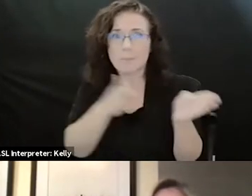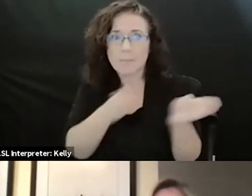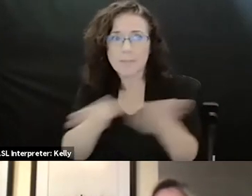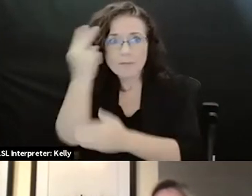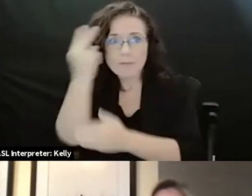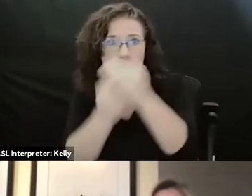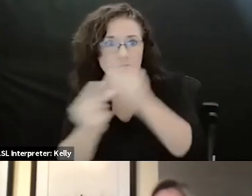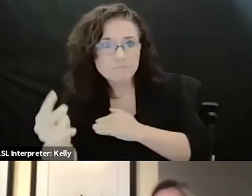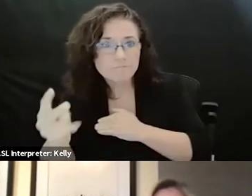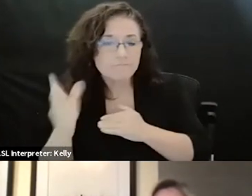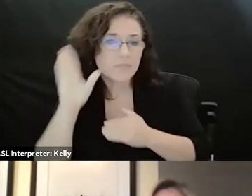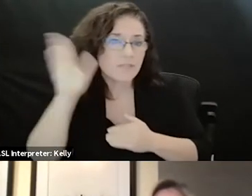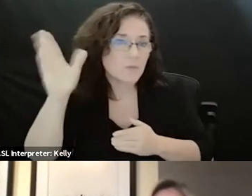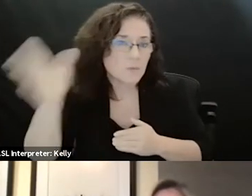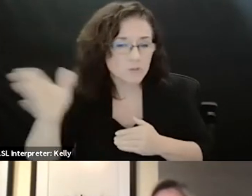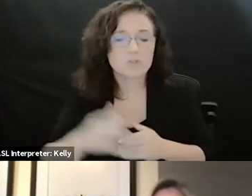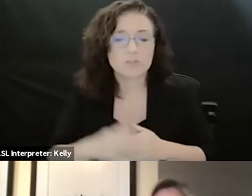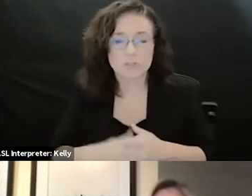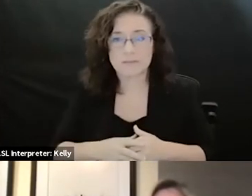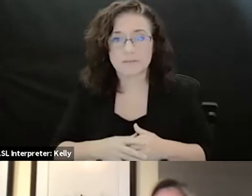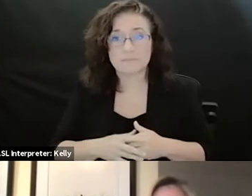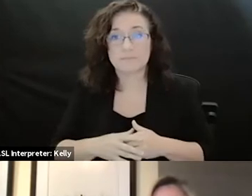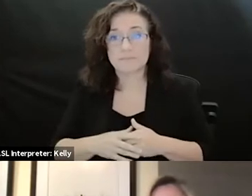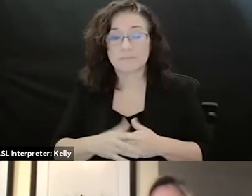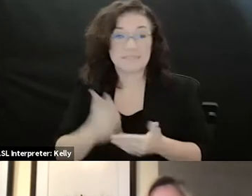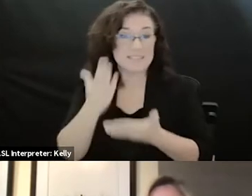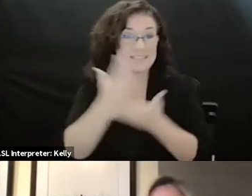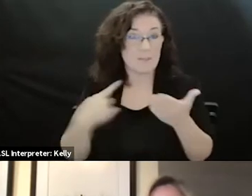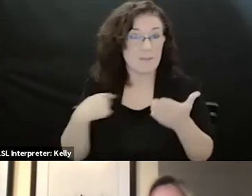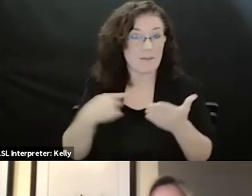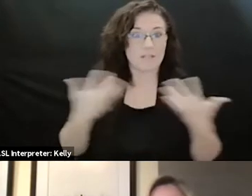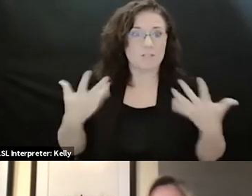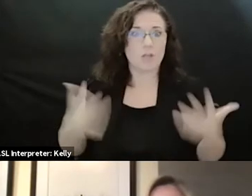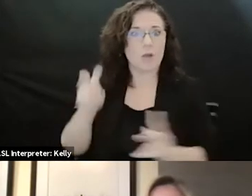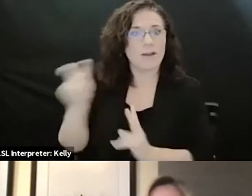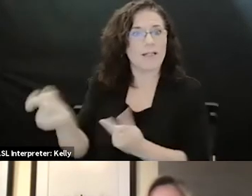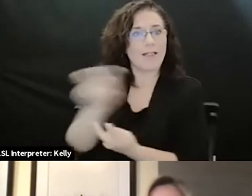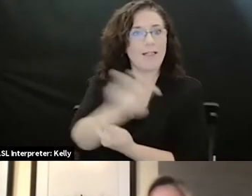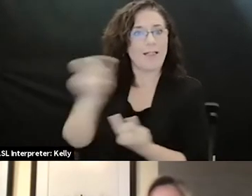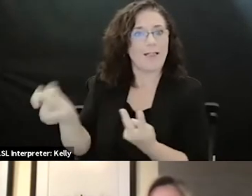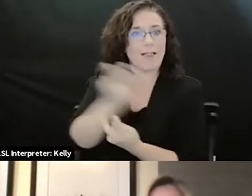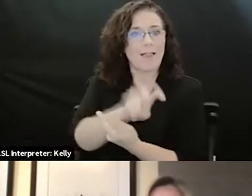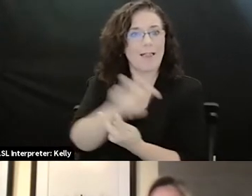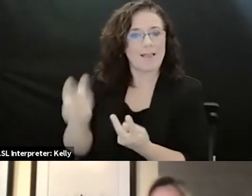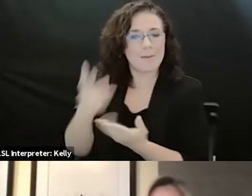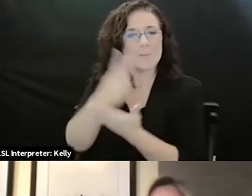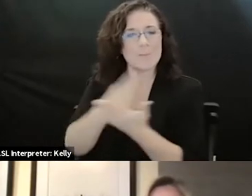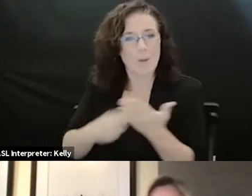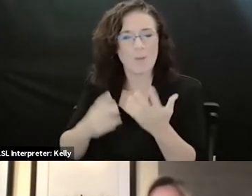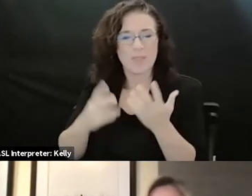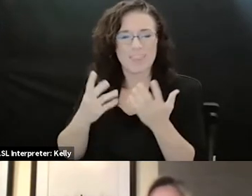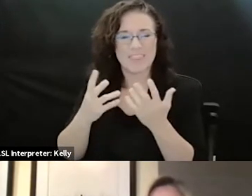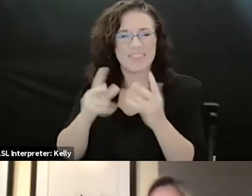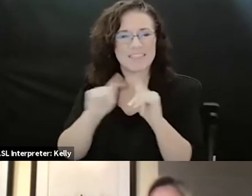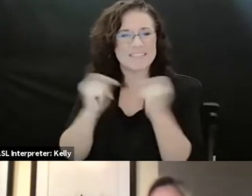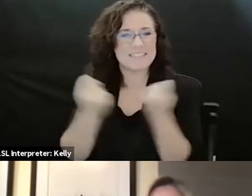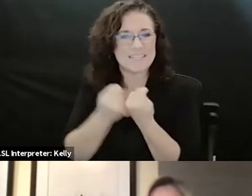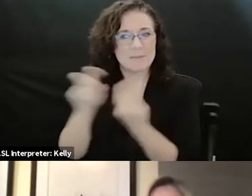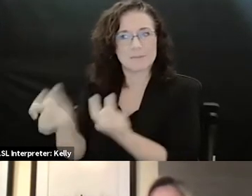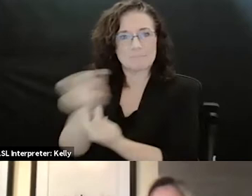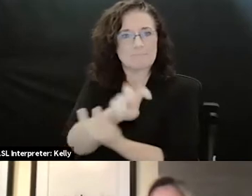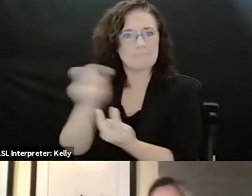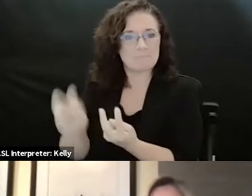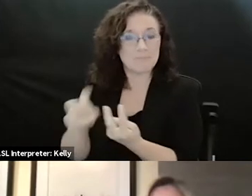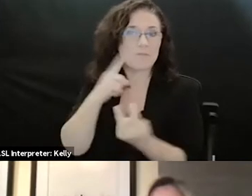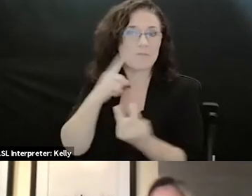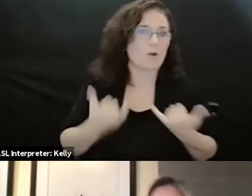complements some of this work many of us are on both teams because we are a smaller uh group of people here in santa barbara unified i